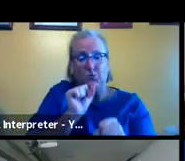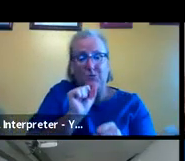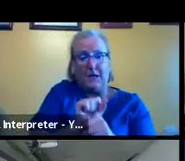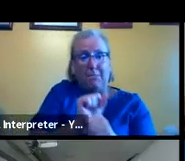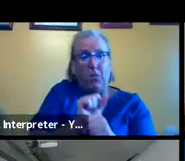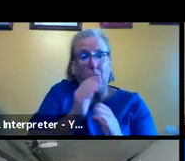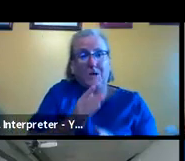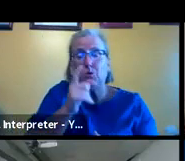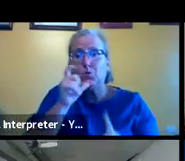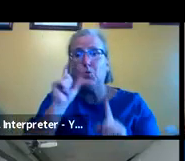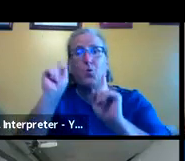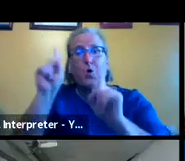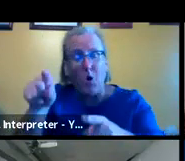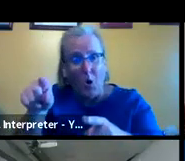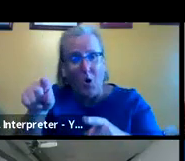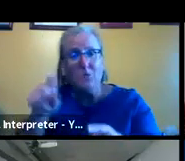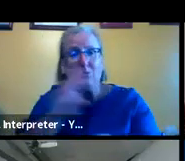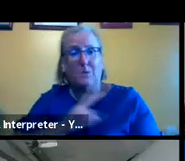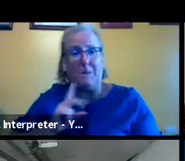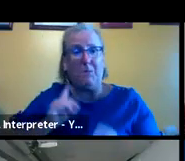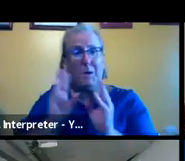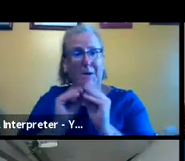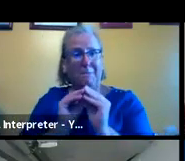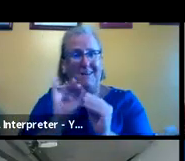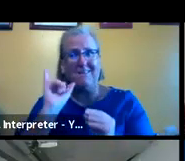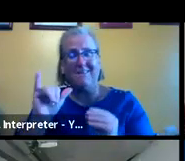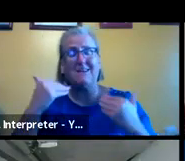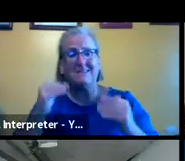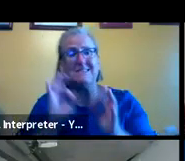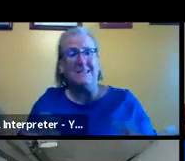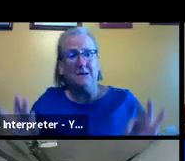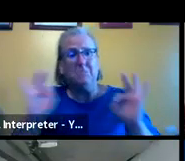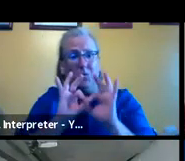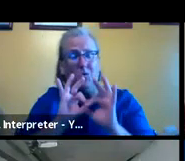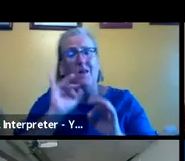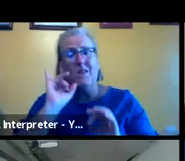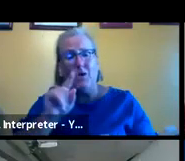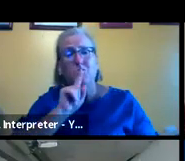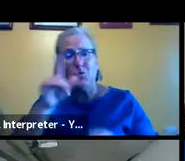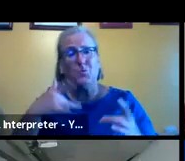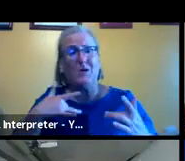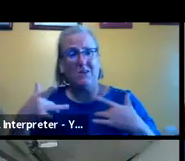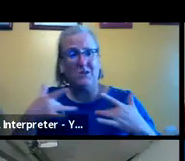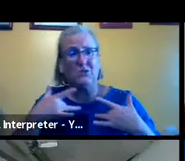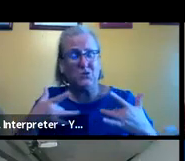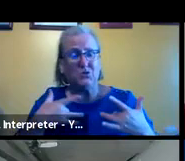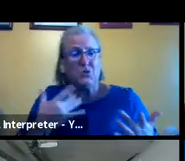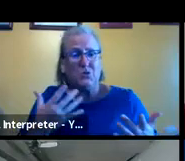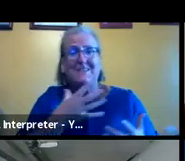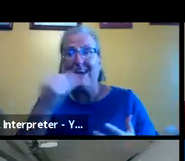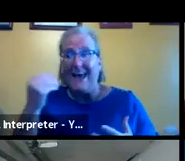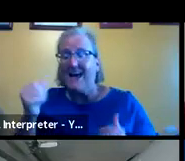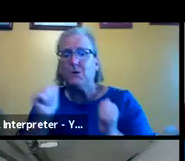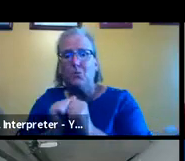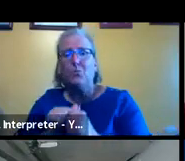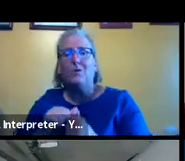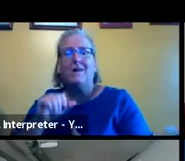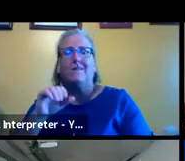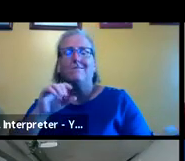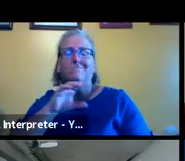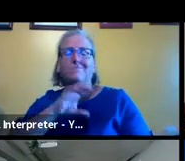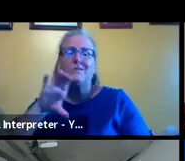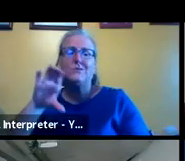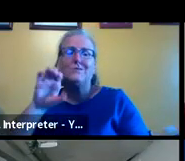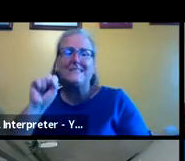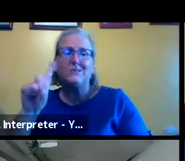board meetings is of utmost importance. These are very real concerns, as are those of the Christina families and staff.